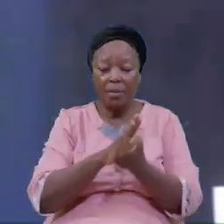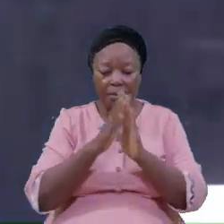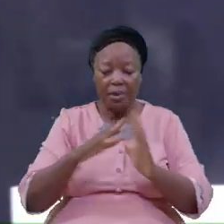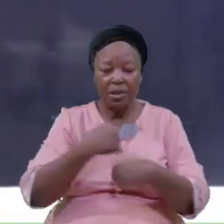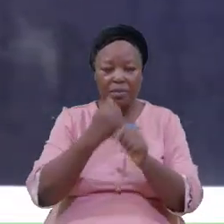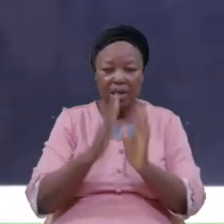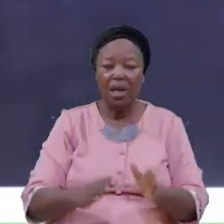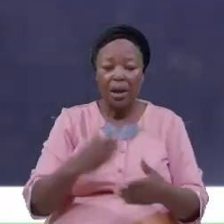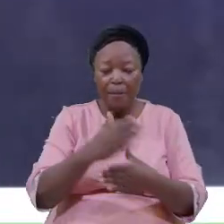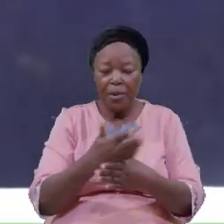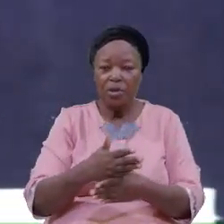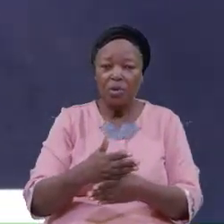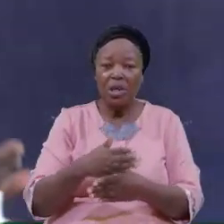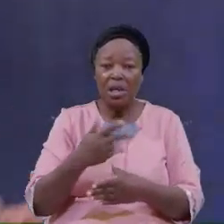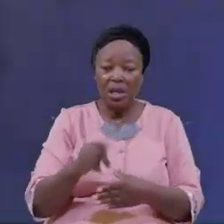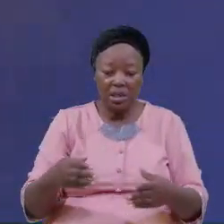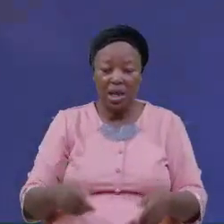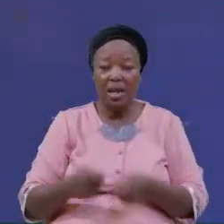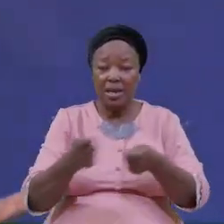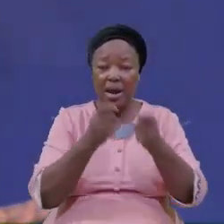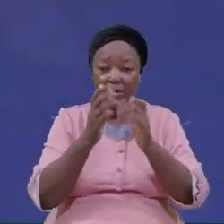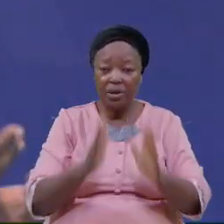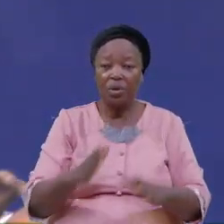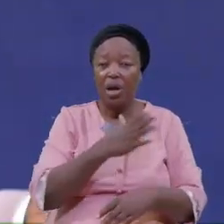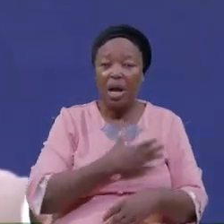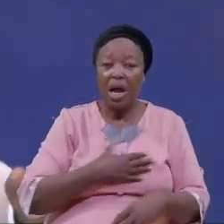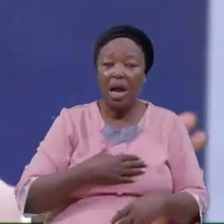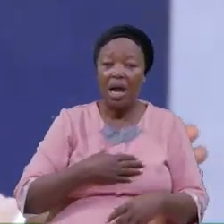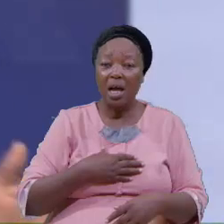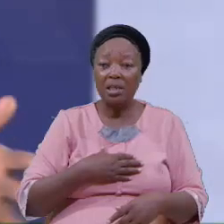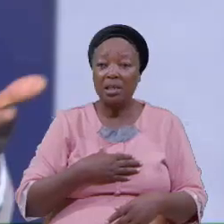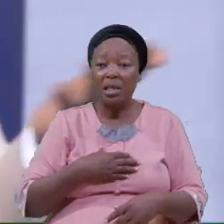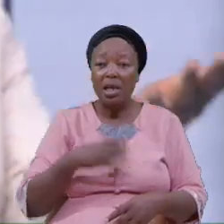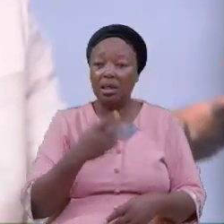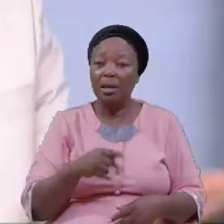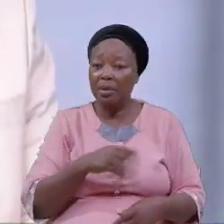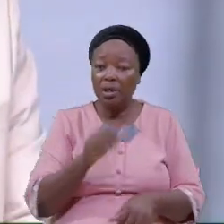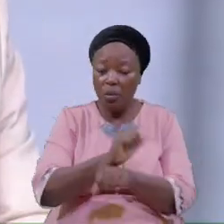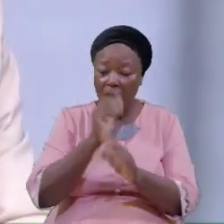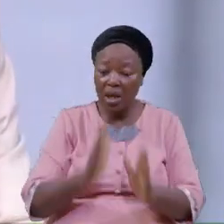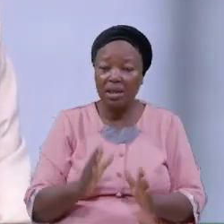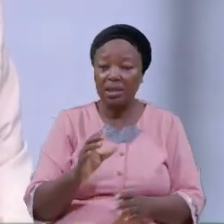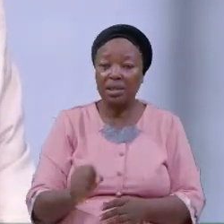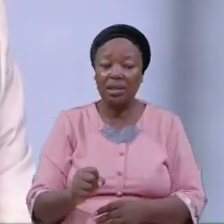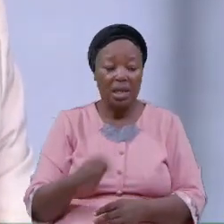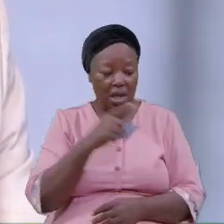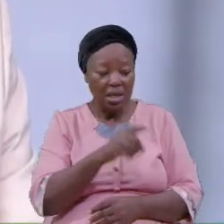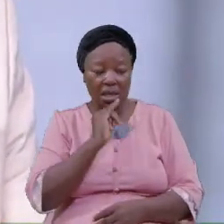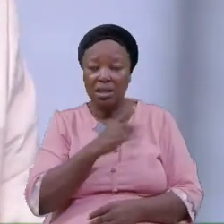Between director and between the foreman and the workers, he's a